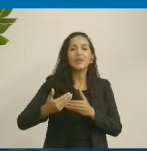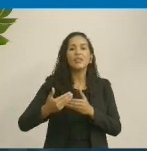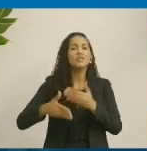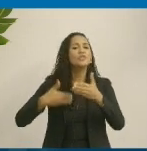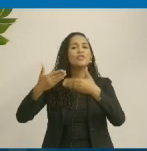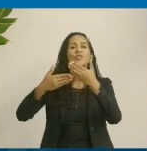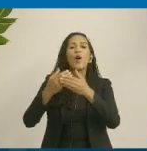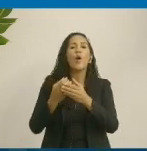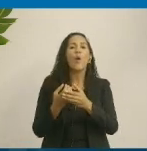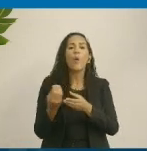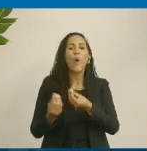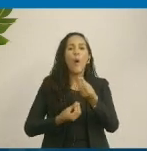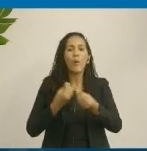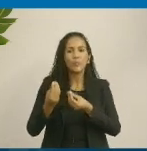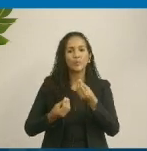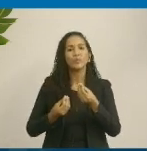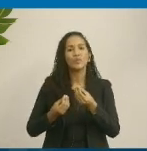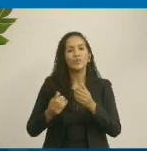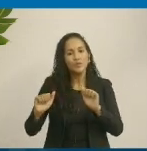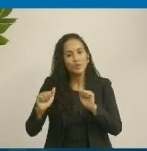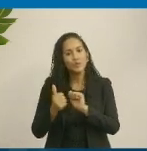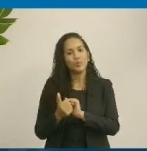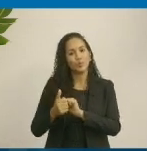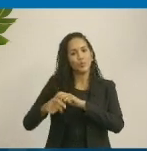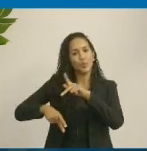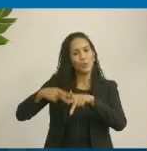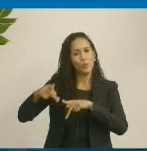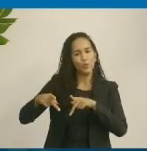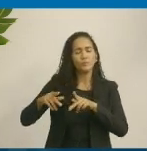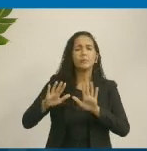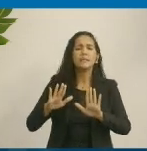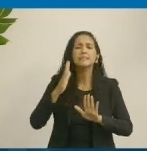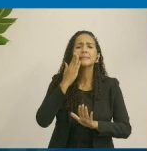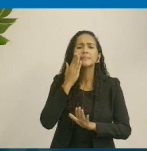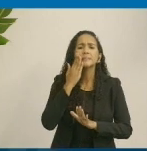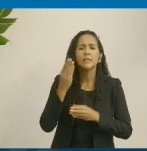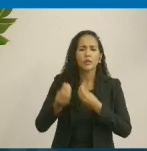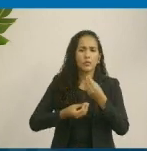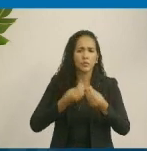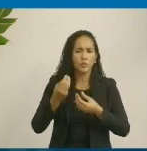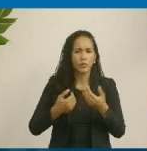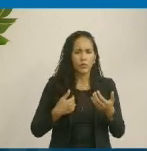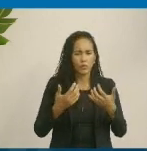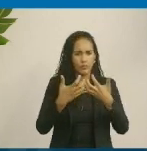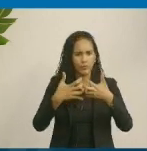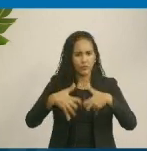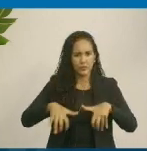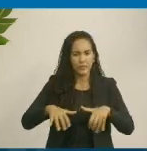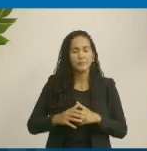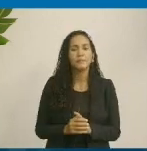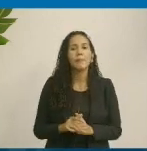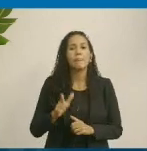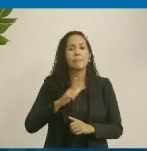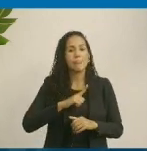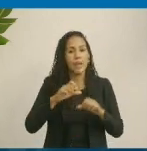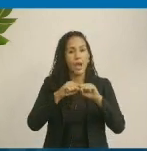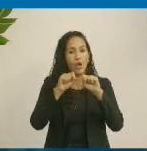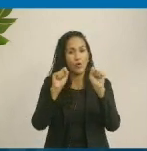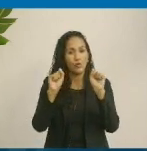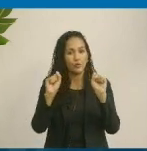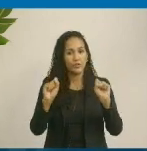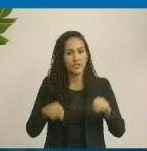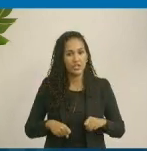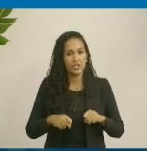how does this work? It's based on a traffic light system. So the aim was